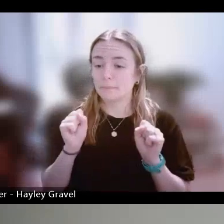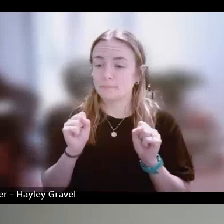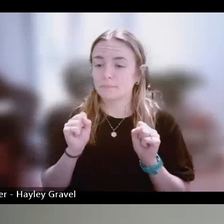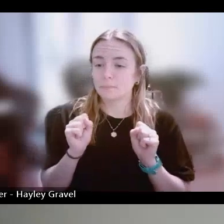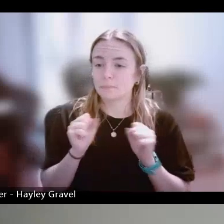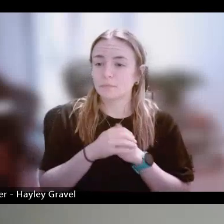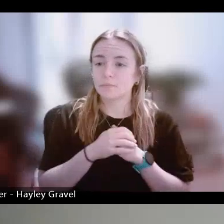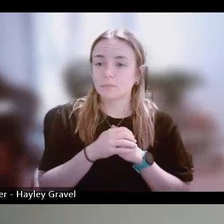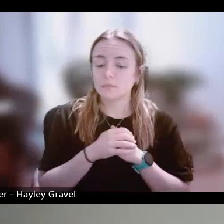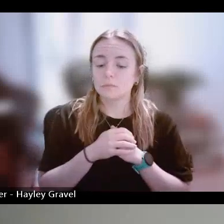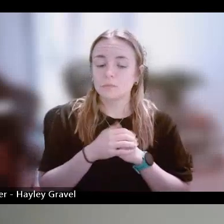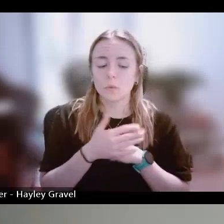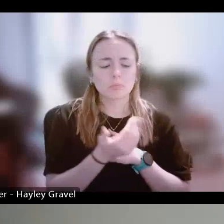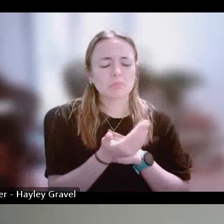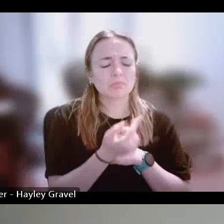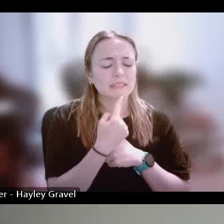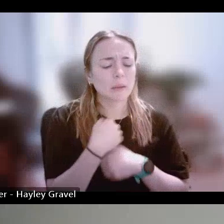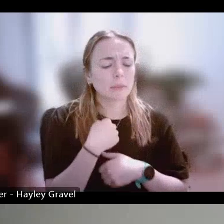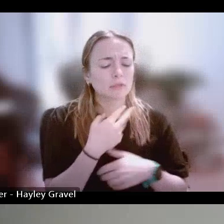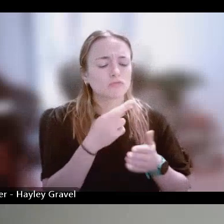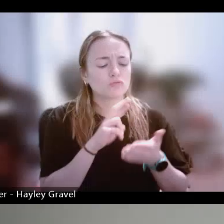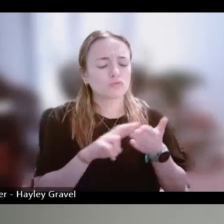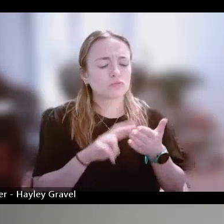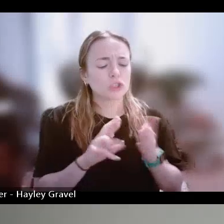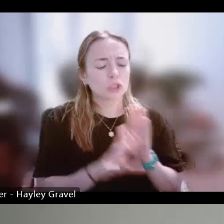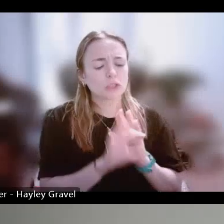So tell me what kind of research did you find?